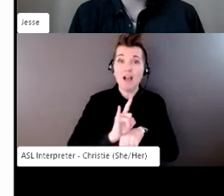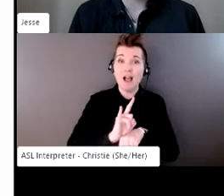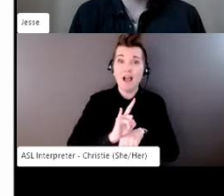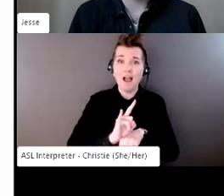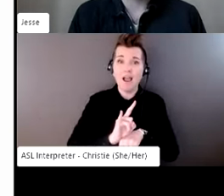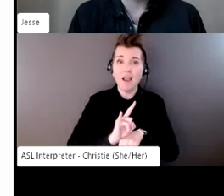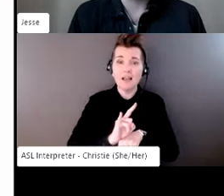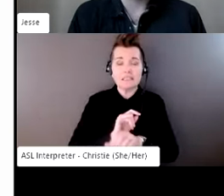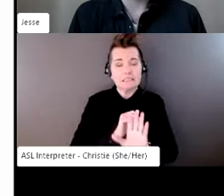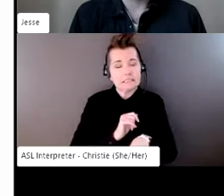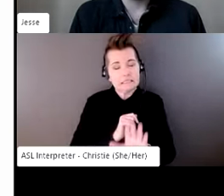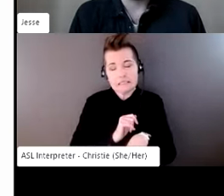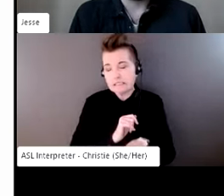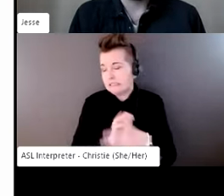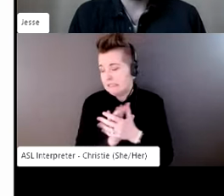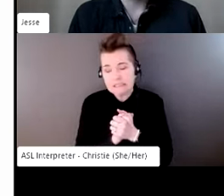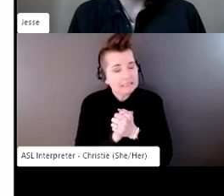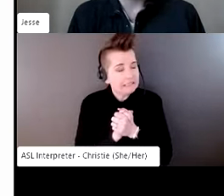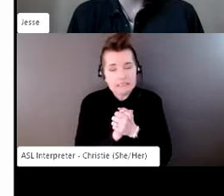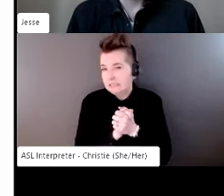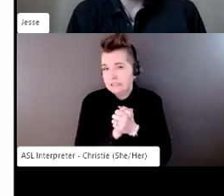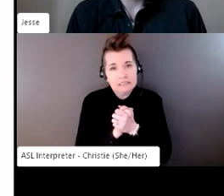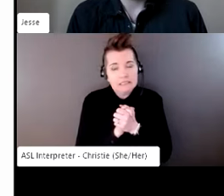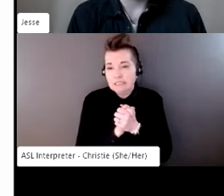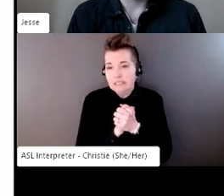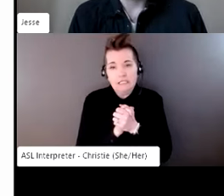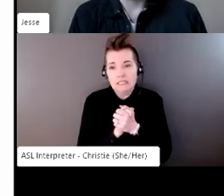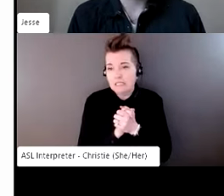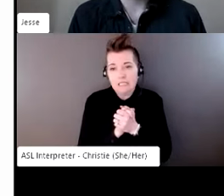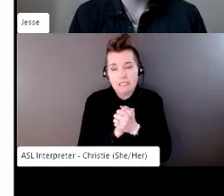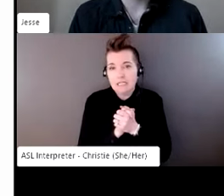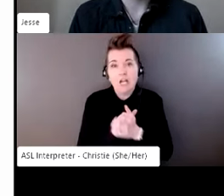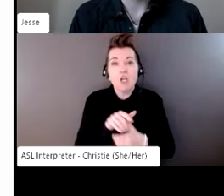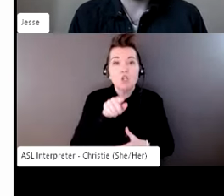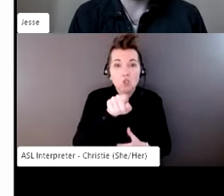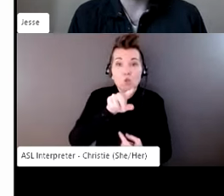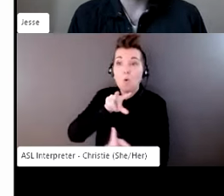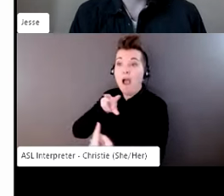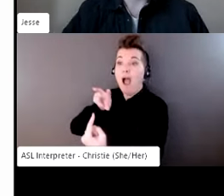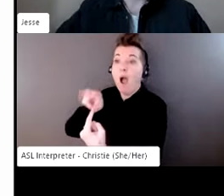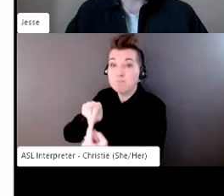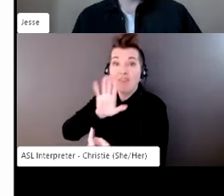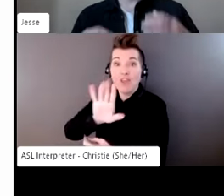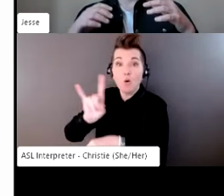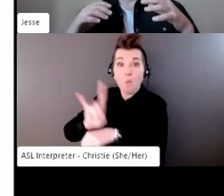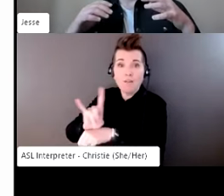those are not places that you should be using the Wi-Fi to do anything financial,